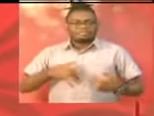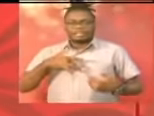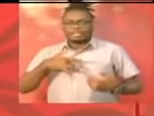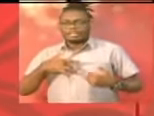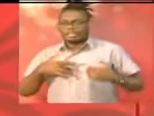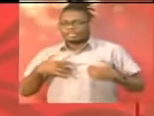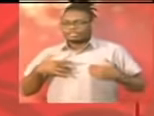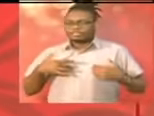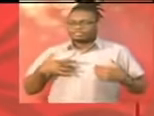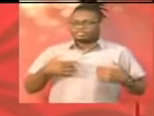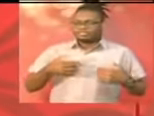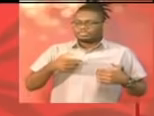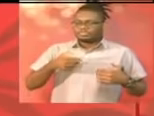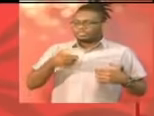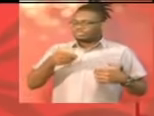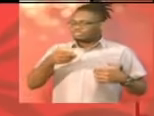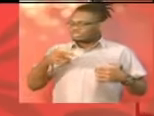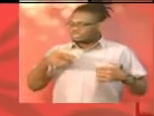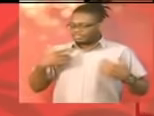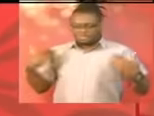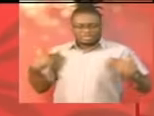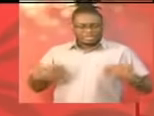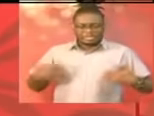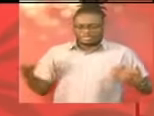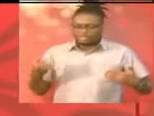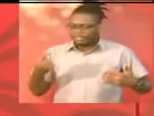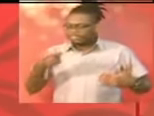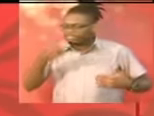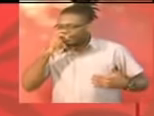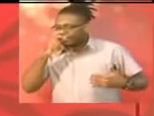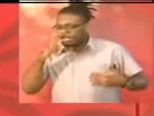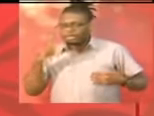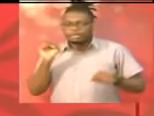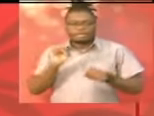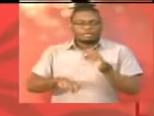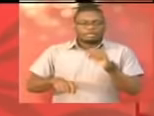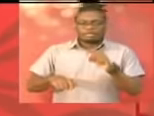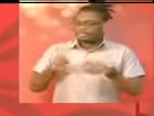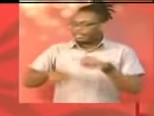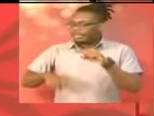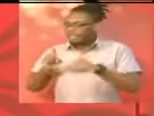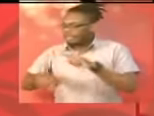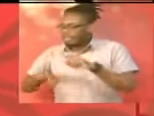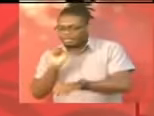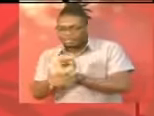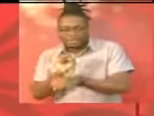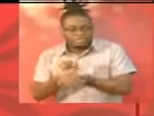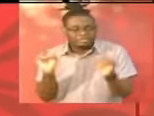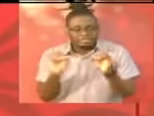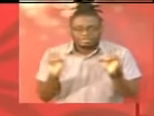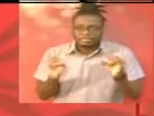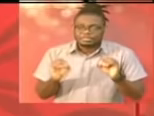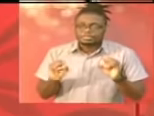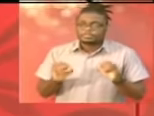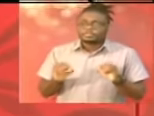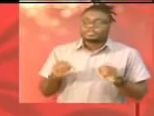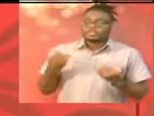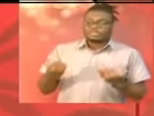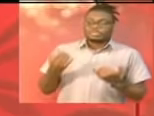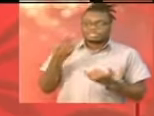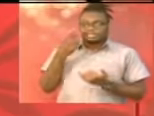did previously with ease, and my COVID symptoms seemed to be lasting much longer than expected, and my life had